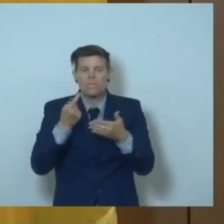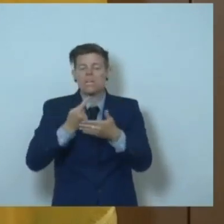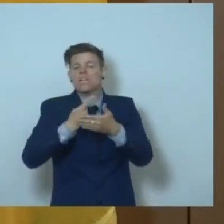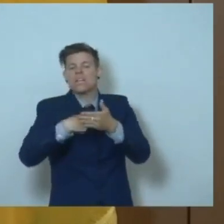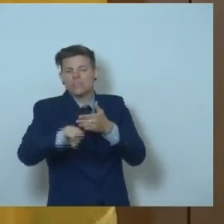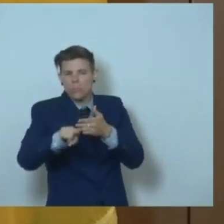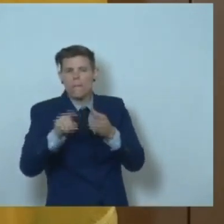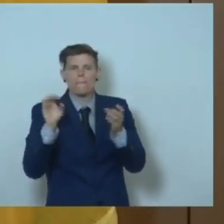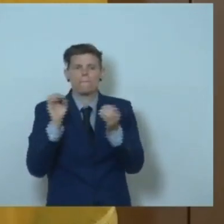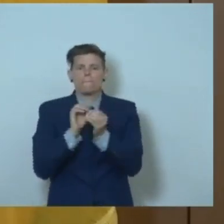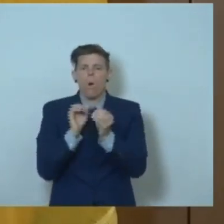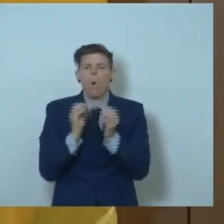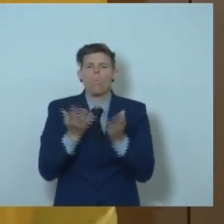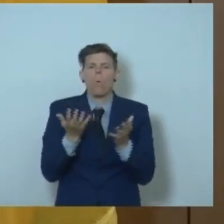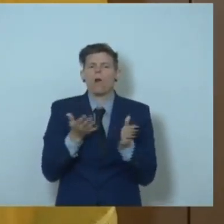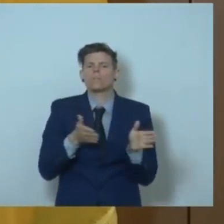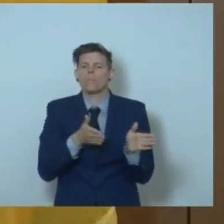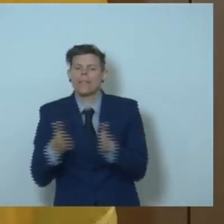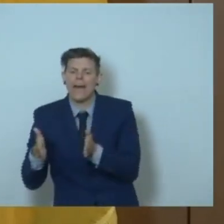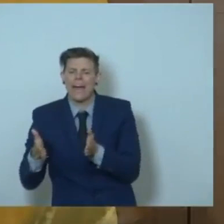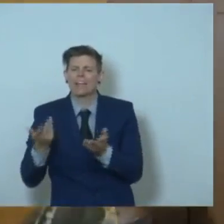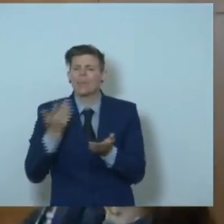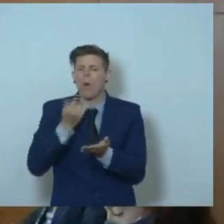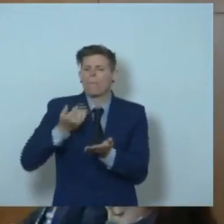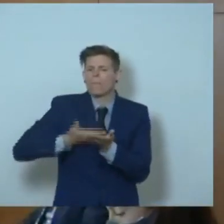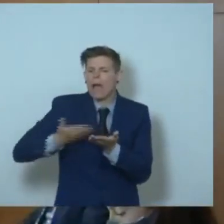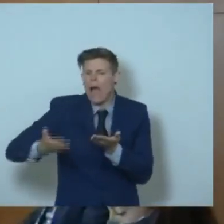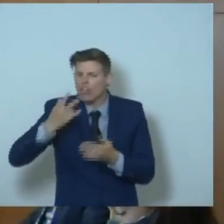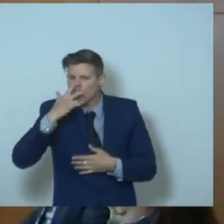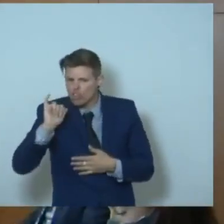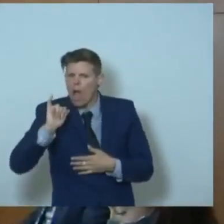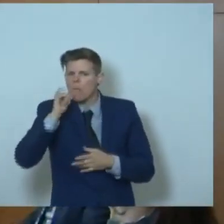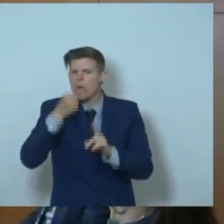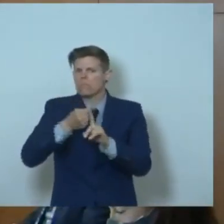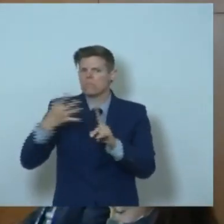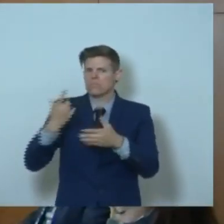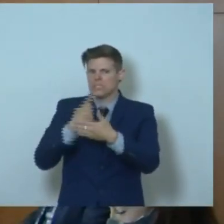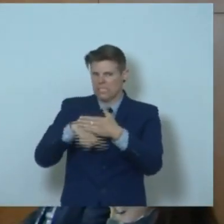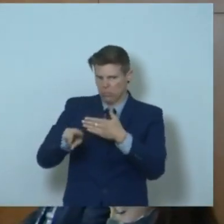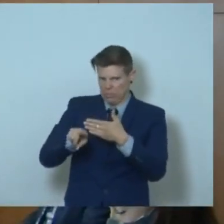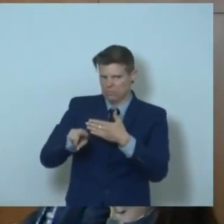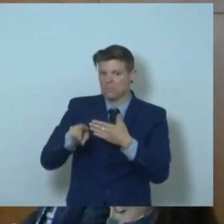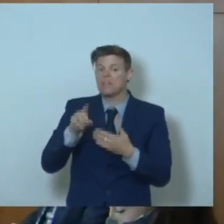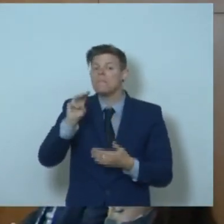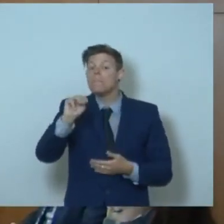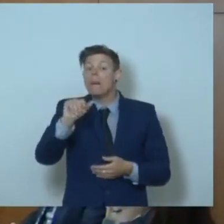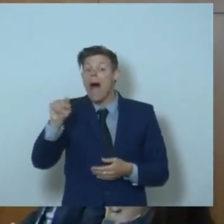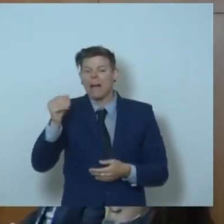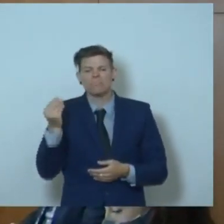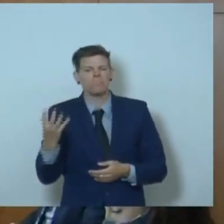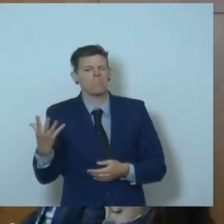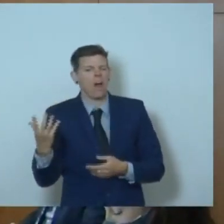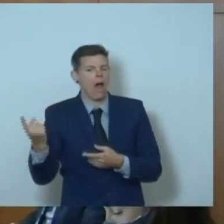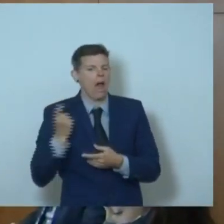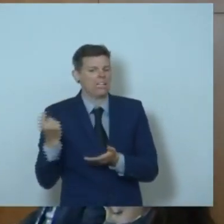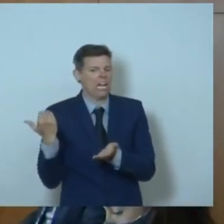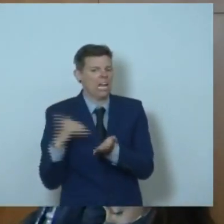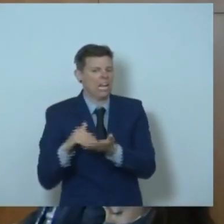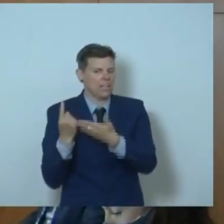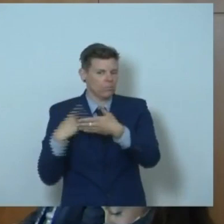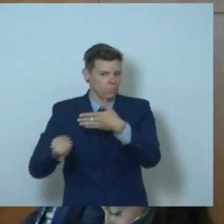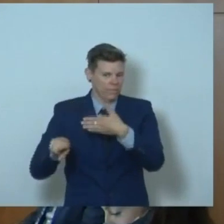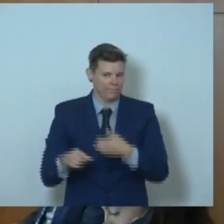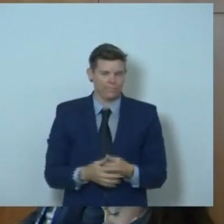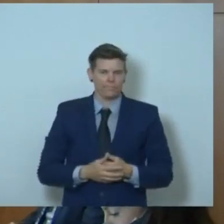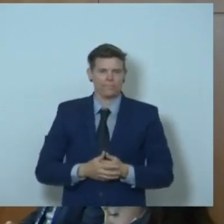are and what our supplies look like. So Matt, ask it again next week. Thank you, Governor. Next, we'll go